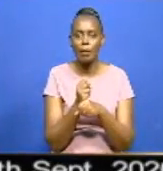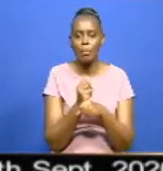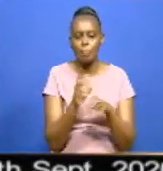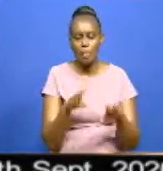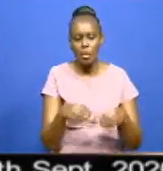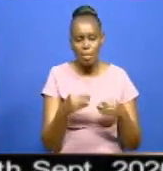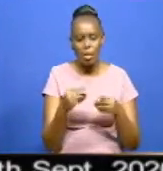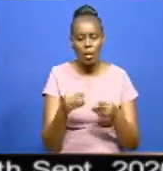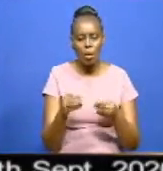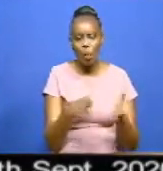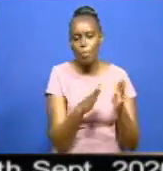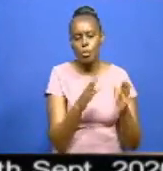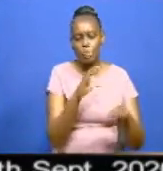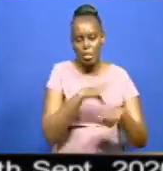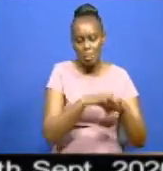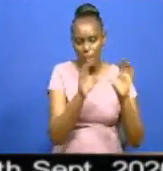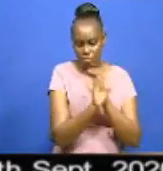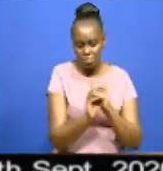this job.